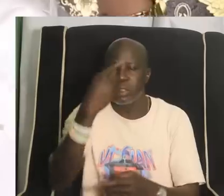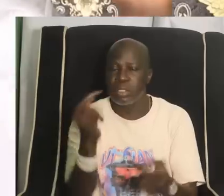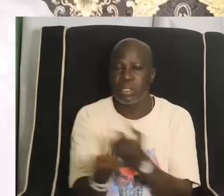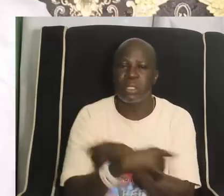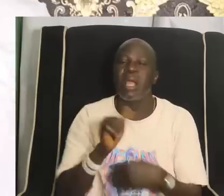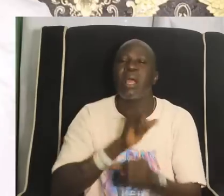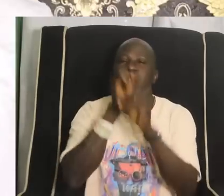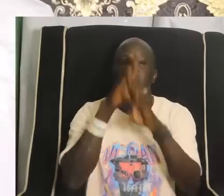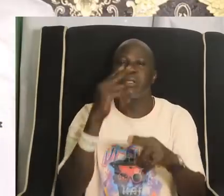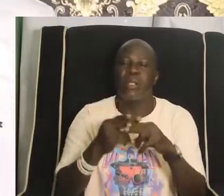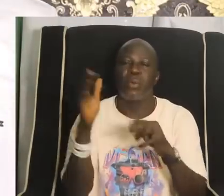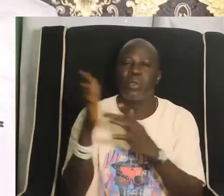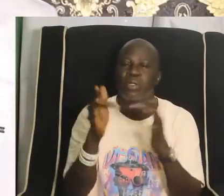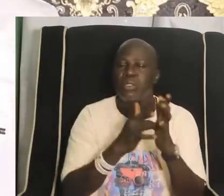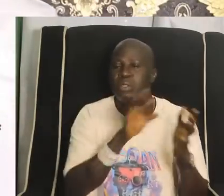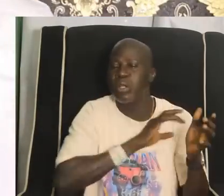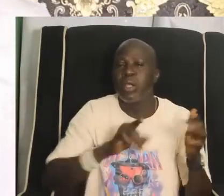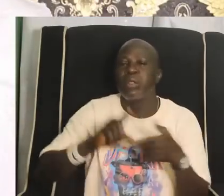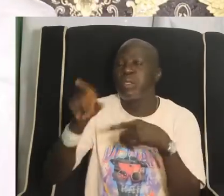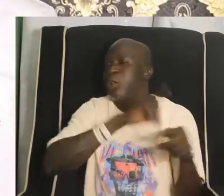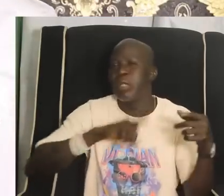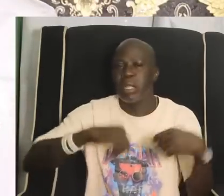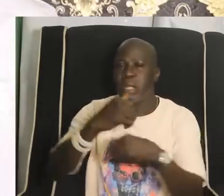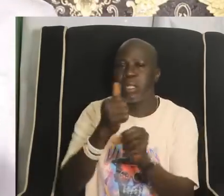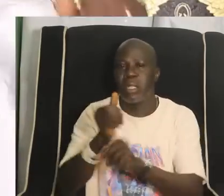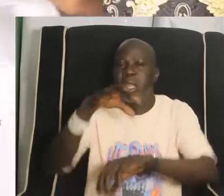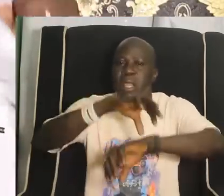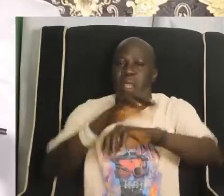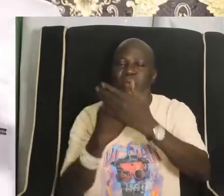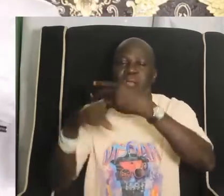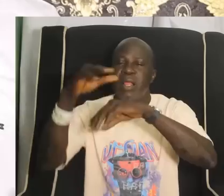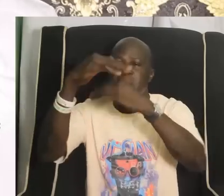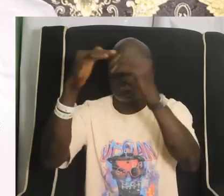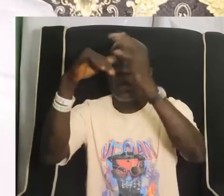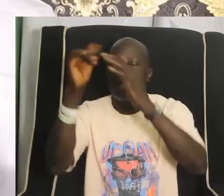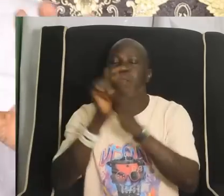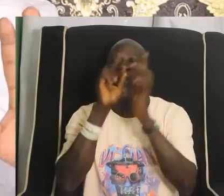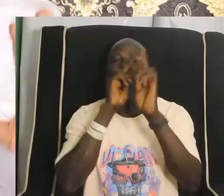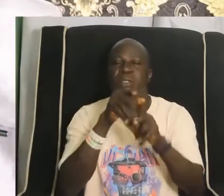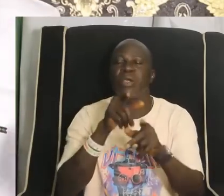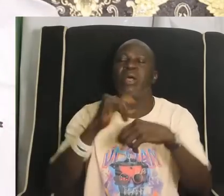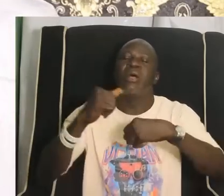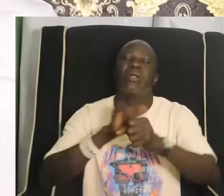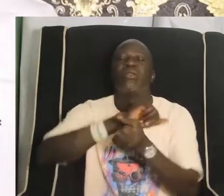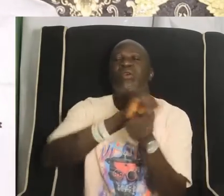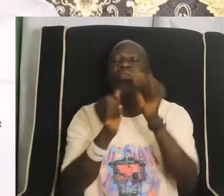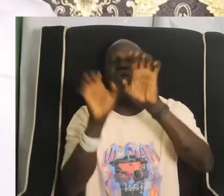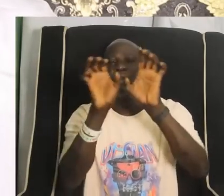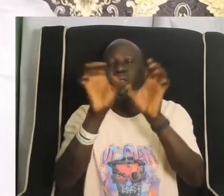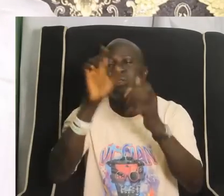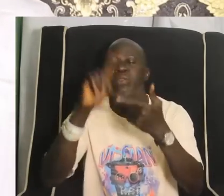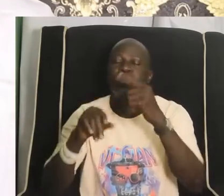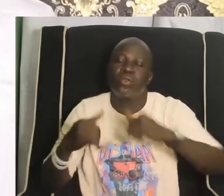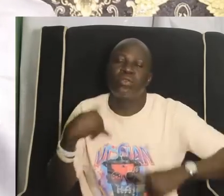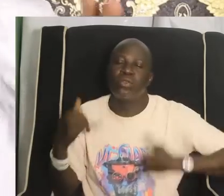Lord acquired the heaven and the earth. Who answer you? And turn your case to Jesus. In the name of Jesus. Jesus. You your marriage is sweet. Your marriage